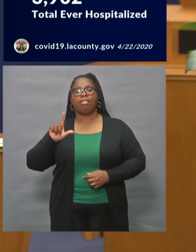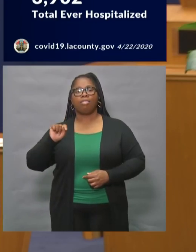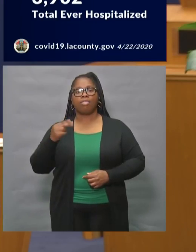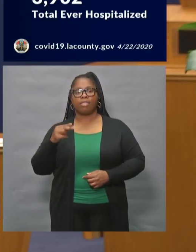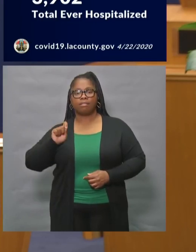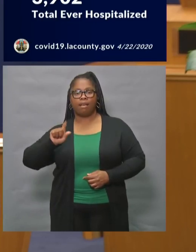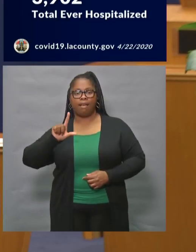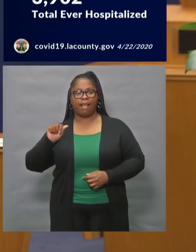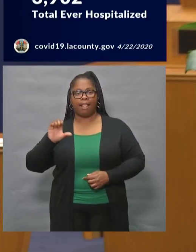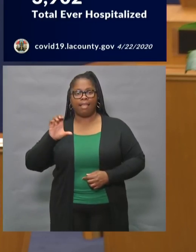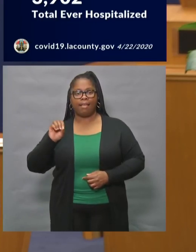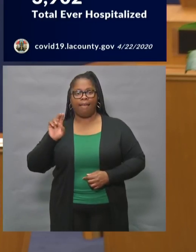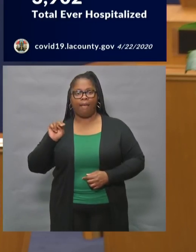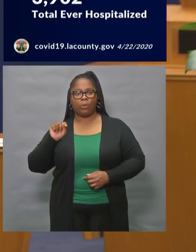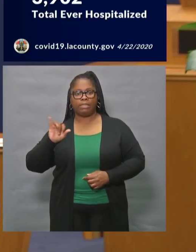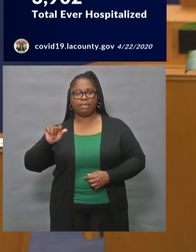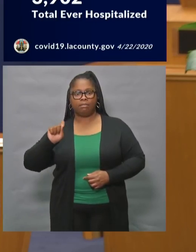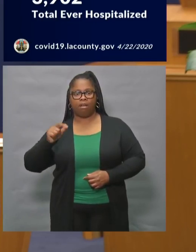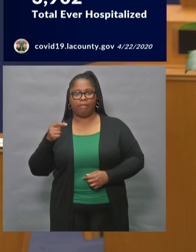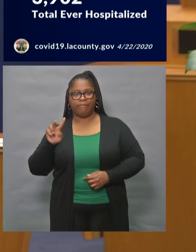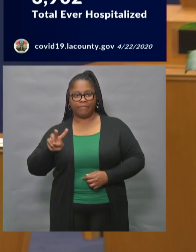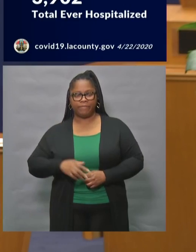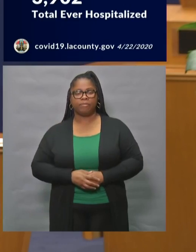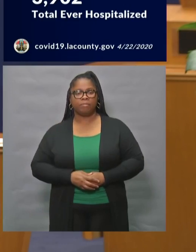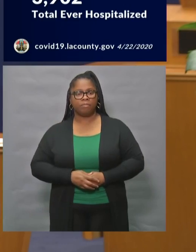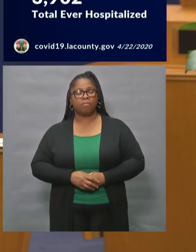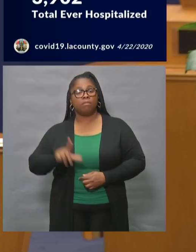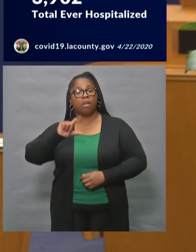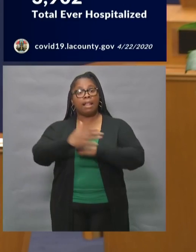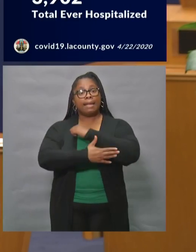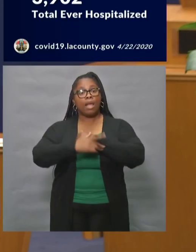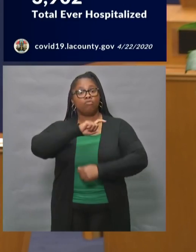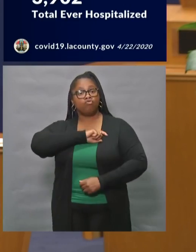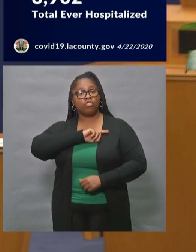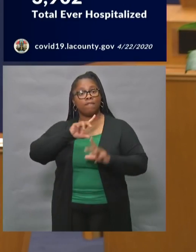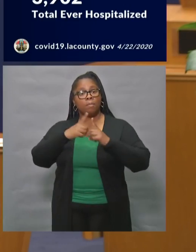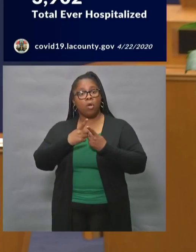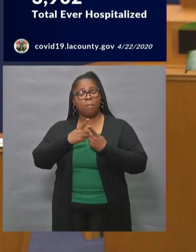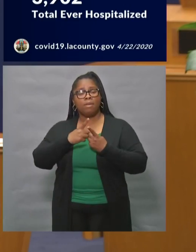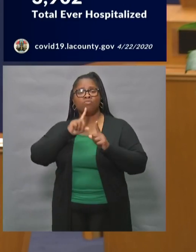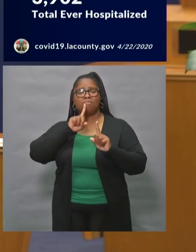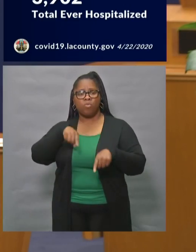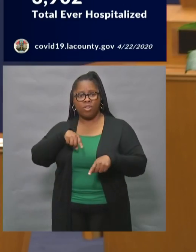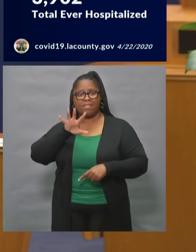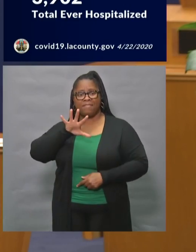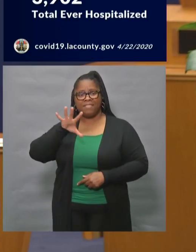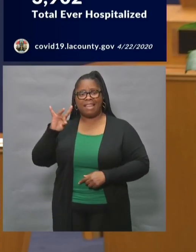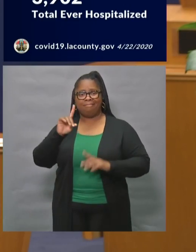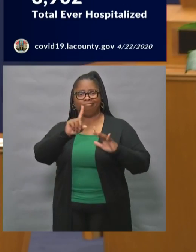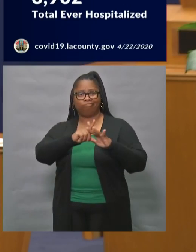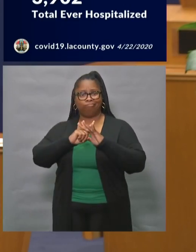publichealth.lacounty.gov. The Los Angeles County Sheriff Department is reporting 58 positive cases among their